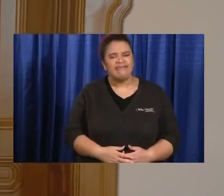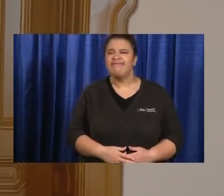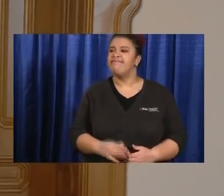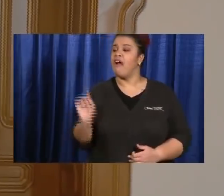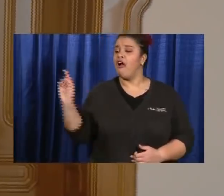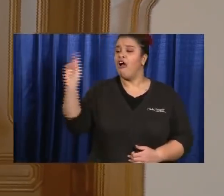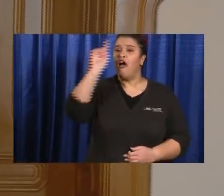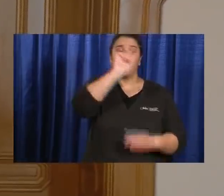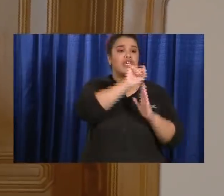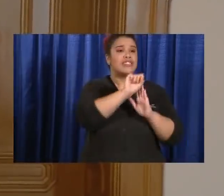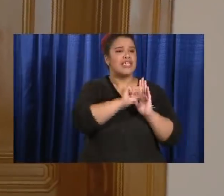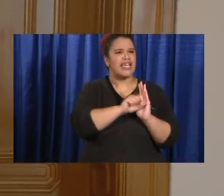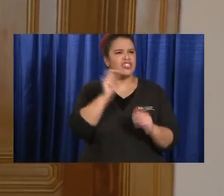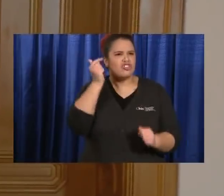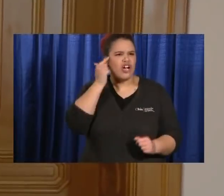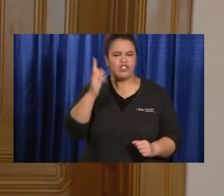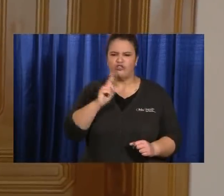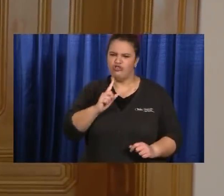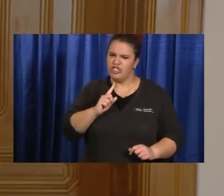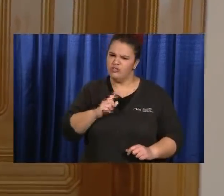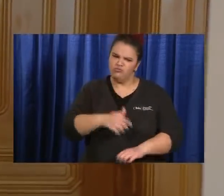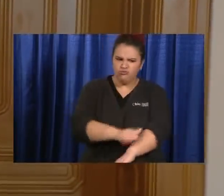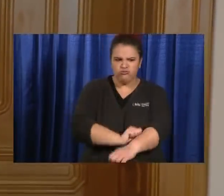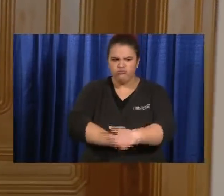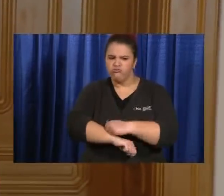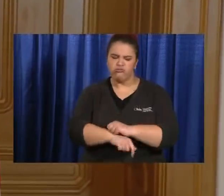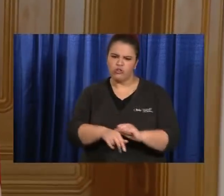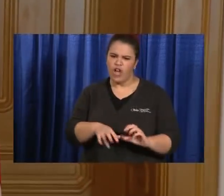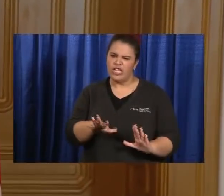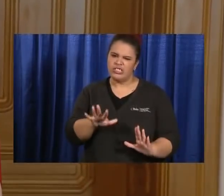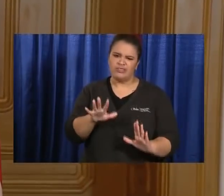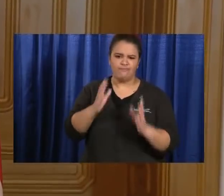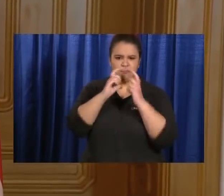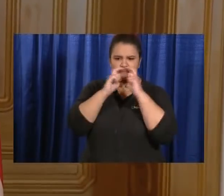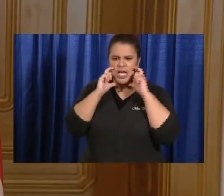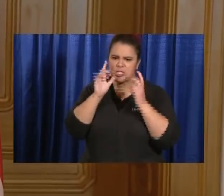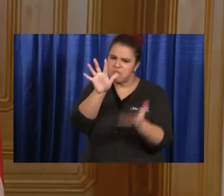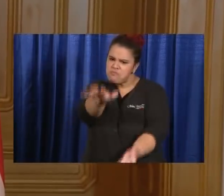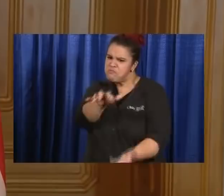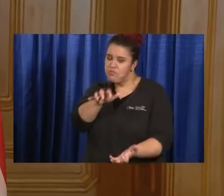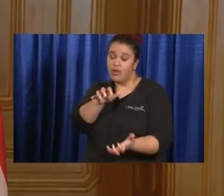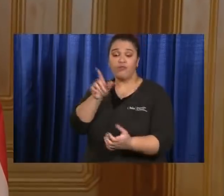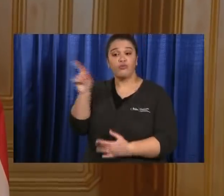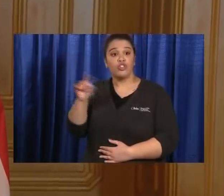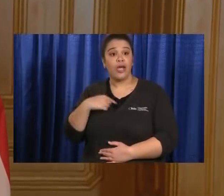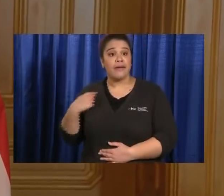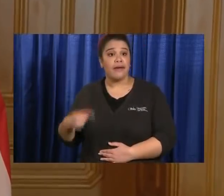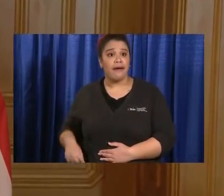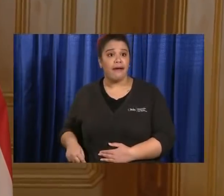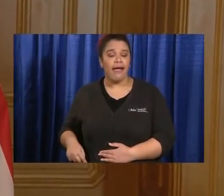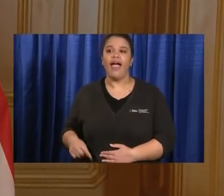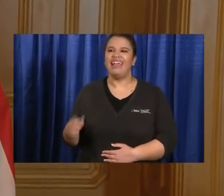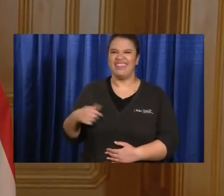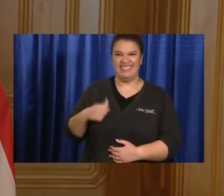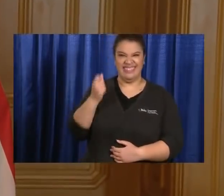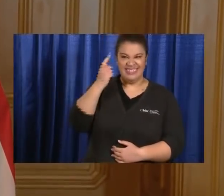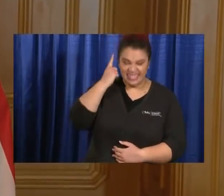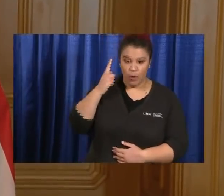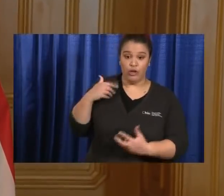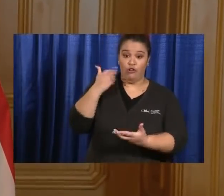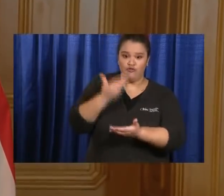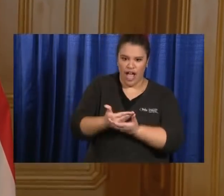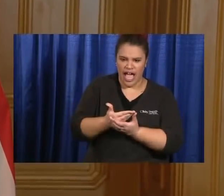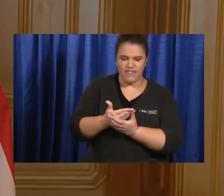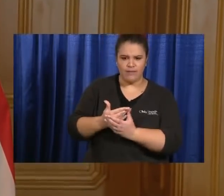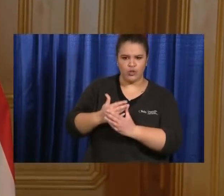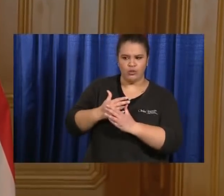get PPE, personal protective equipment, from China and to stop it from being seized when it arrives. Are you working on securing PPE from